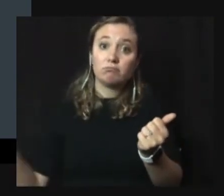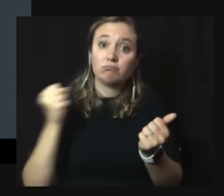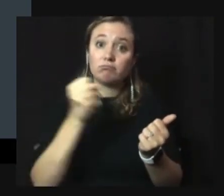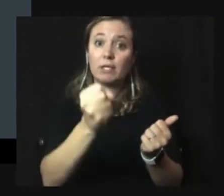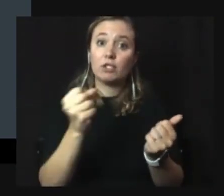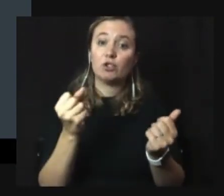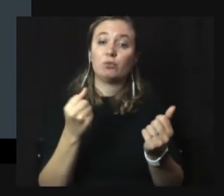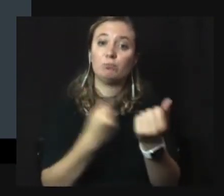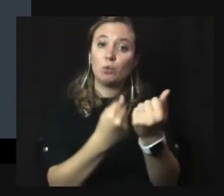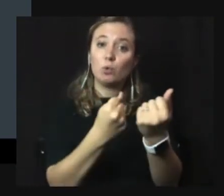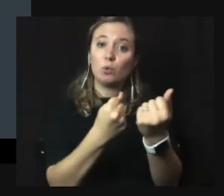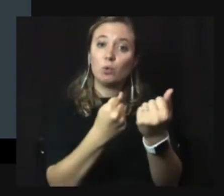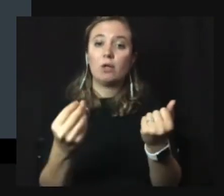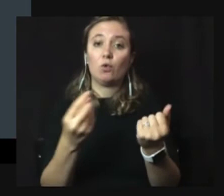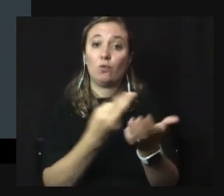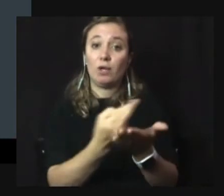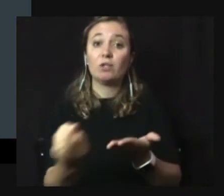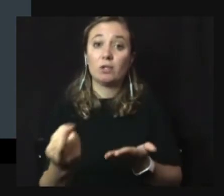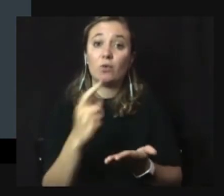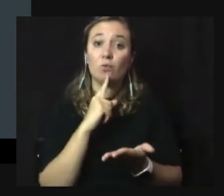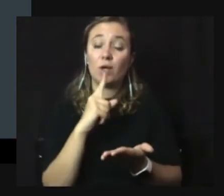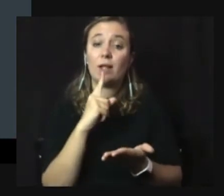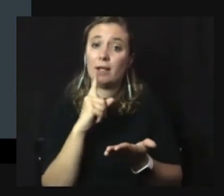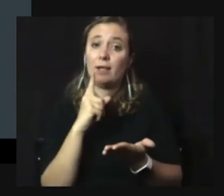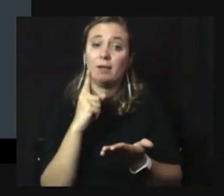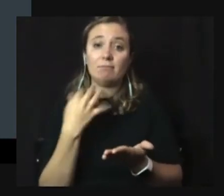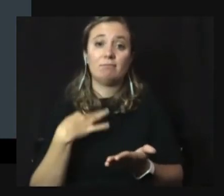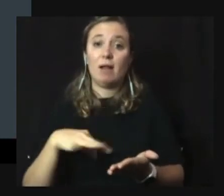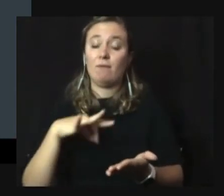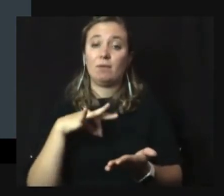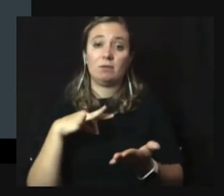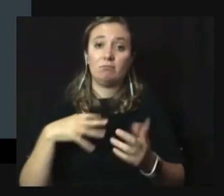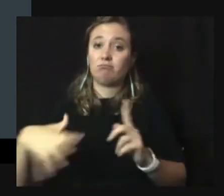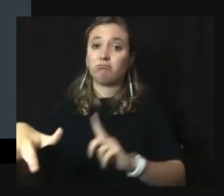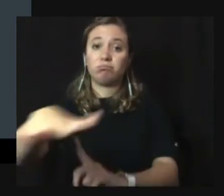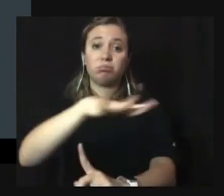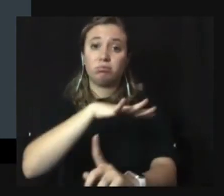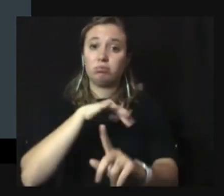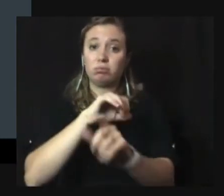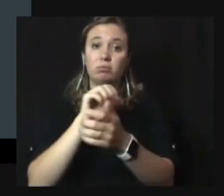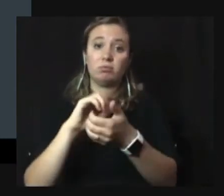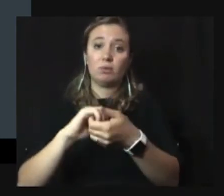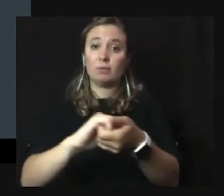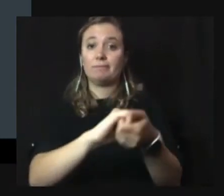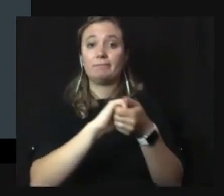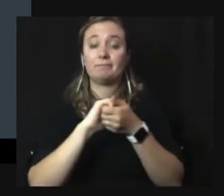resources that really benefit everybody that we're working with.